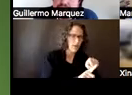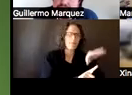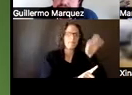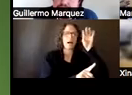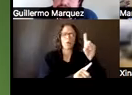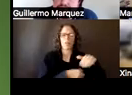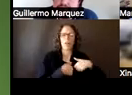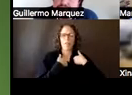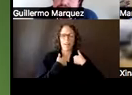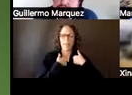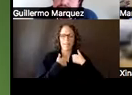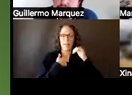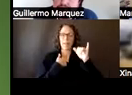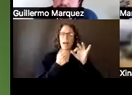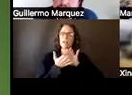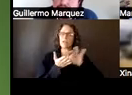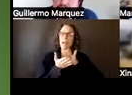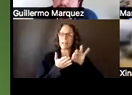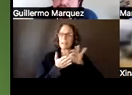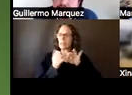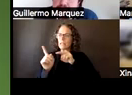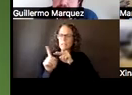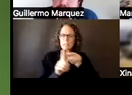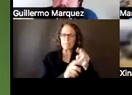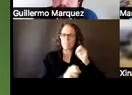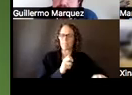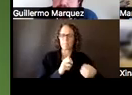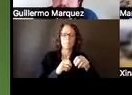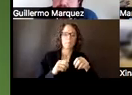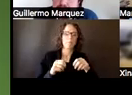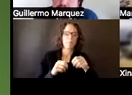the jobs that they were able to attain.